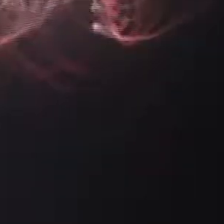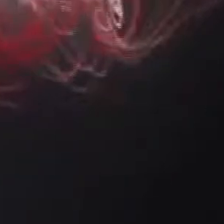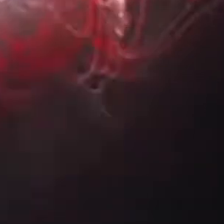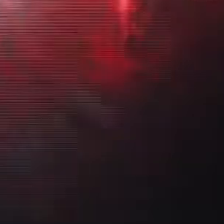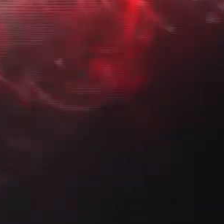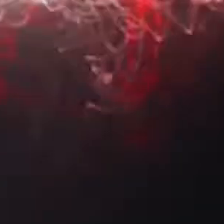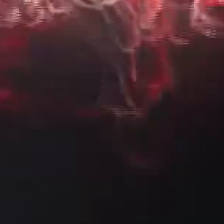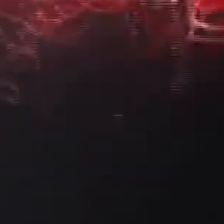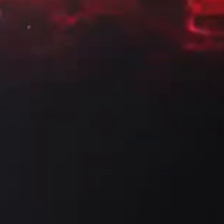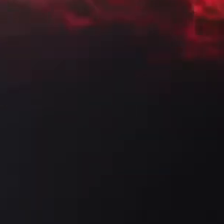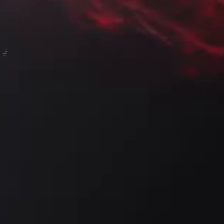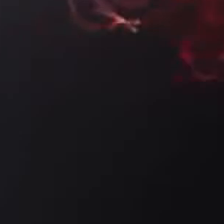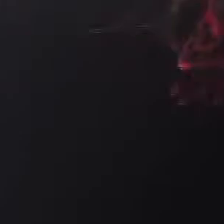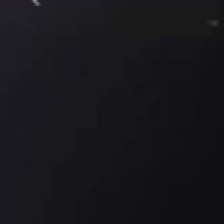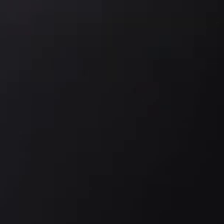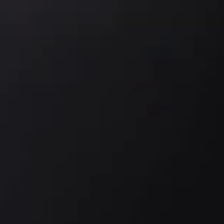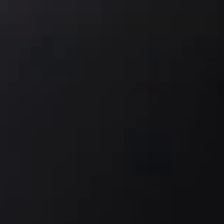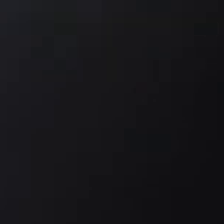experience.